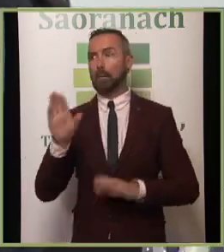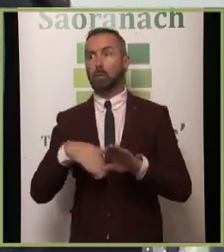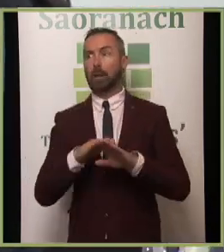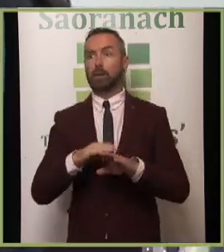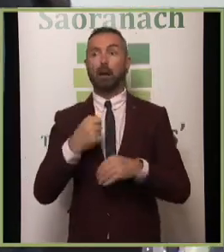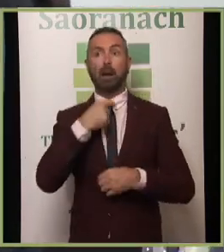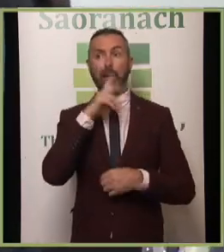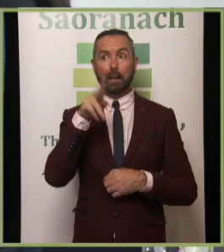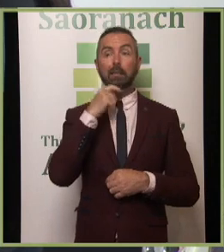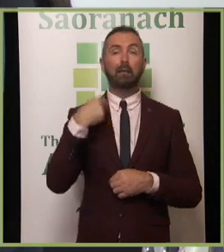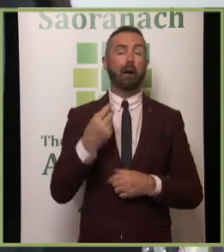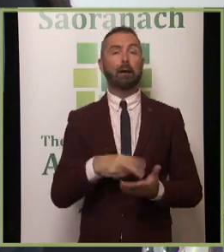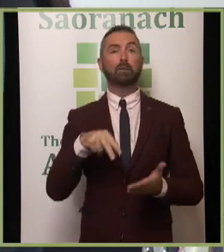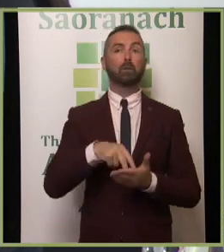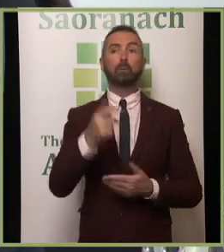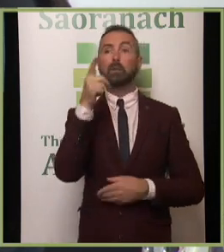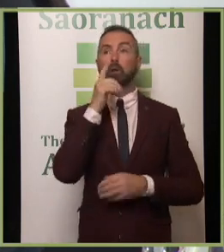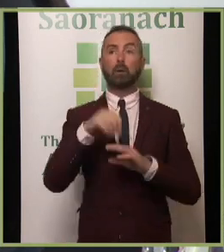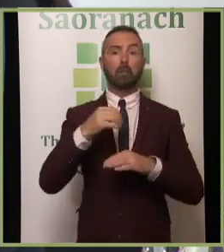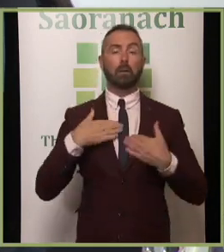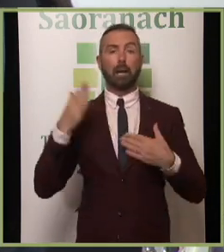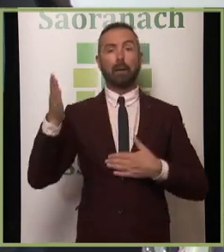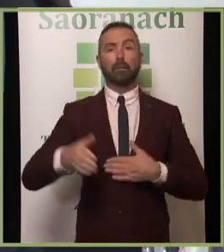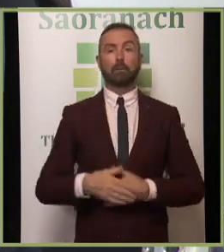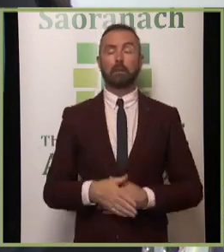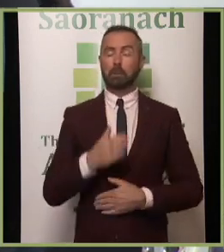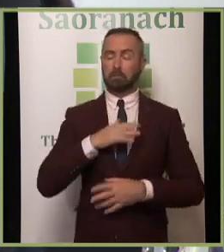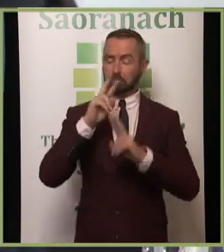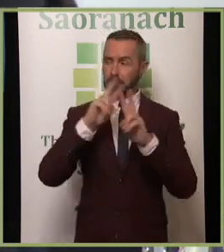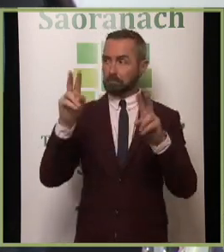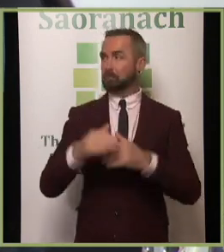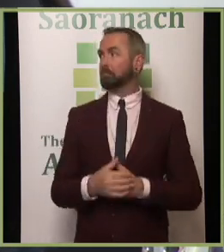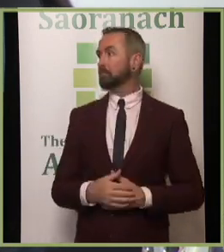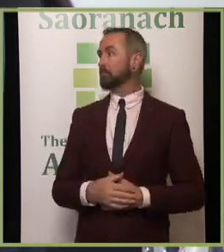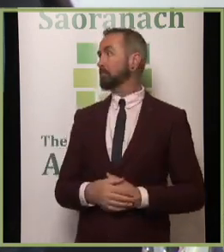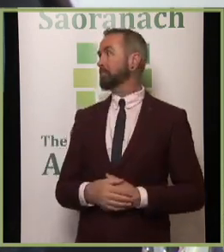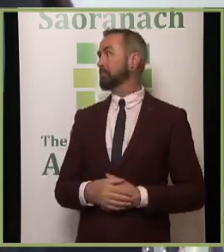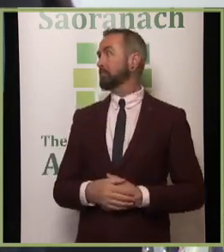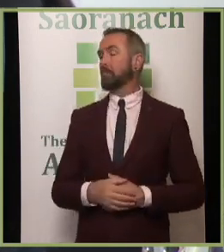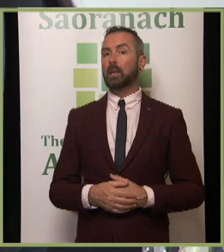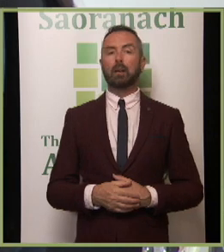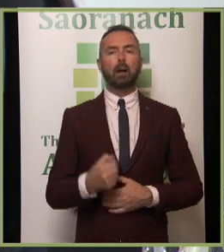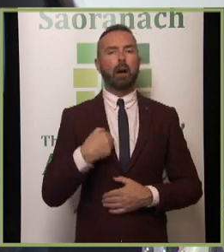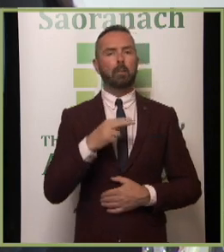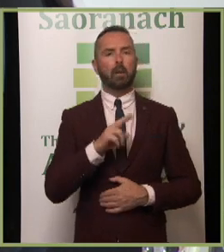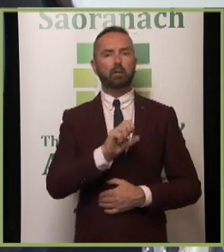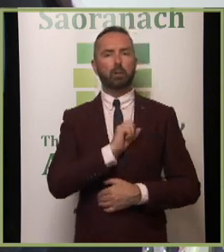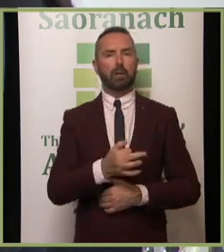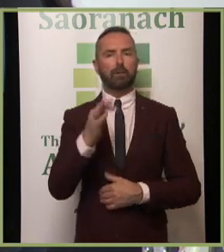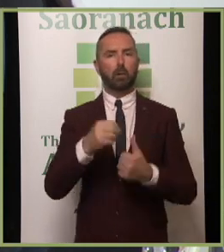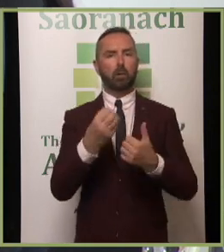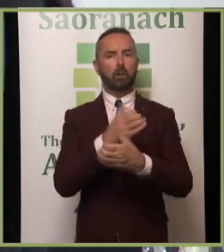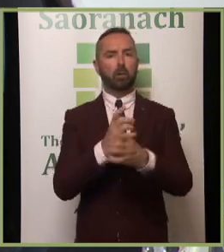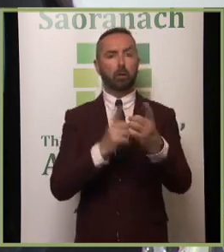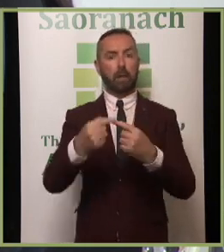spoke for it. So that's my take on it. Okay, thank you, Stephen. I'm not sure that if other countries were to do that to us right now, we'd be in a